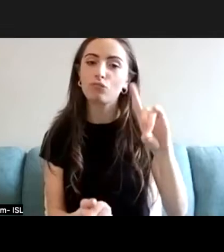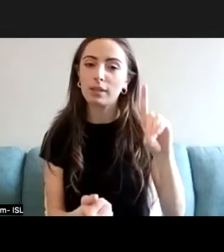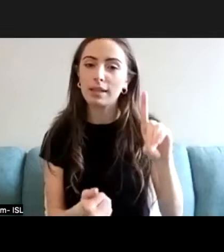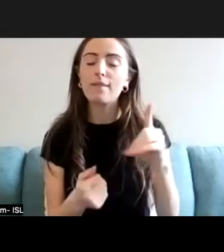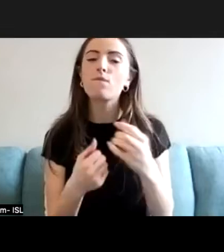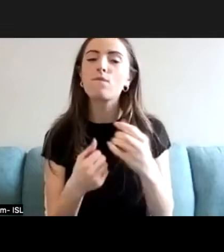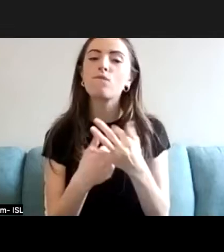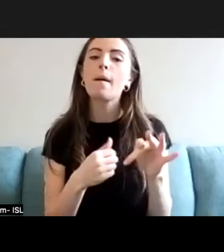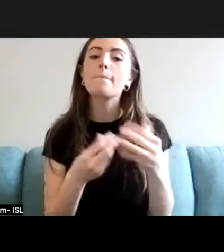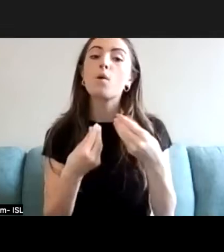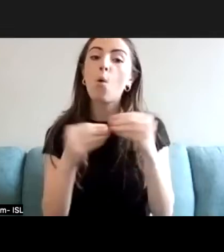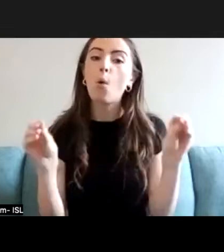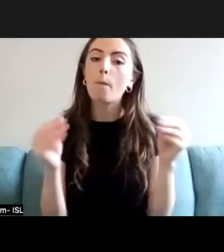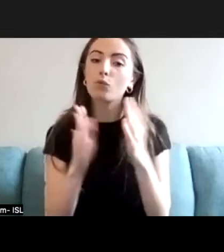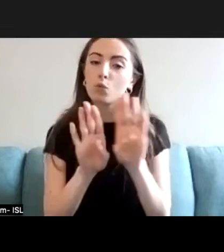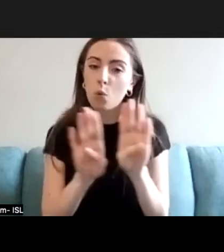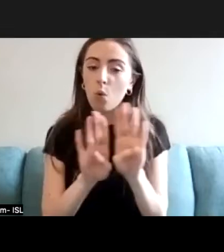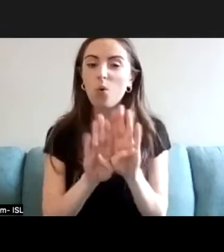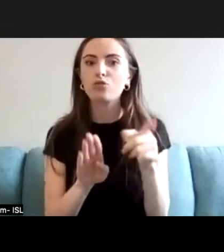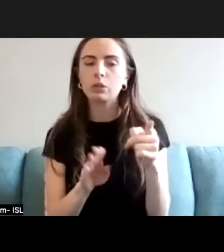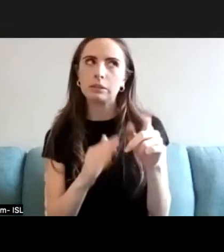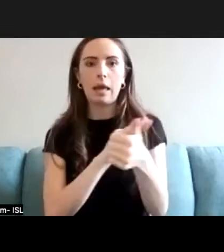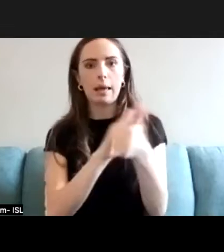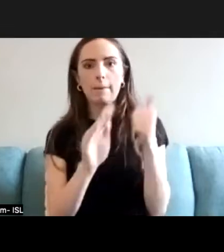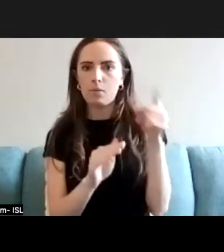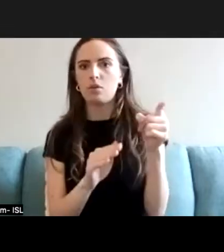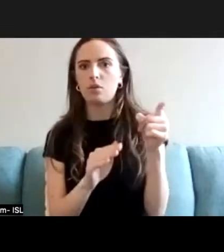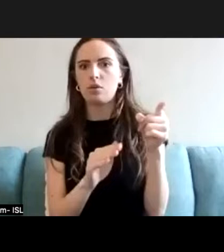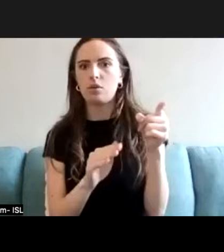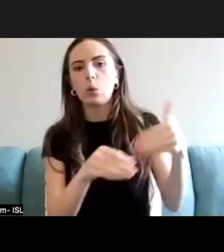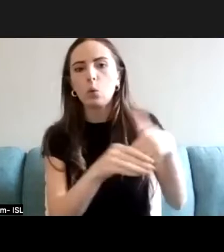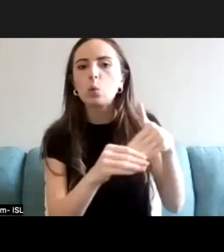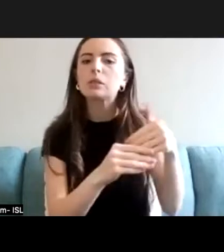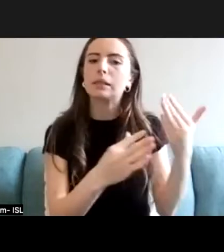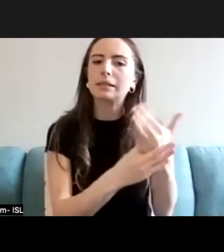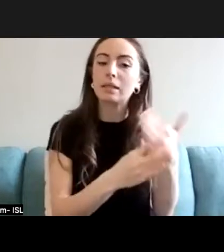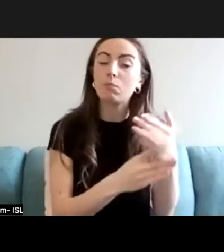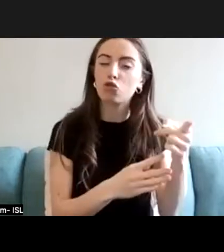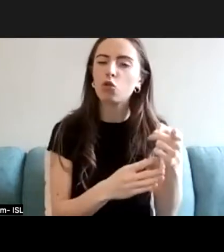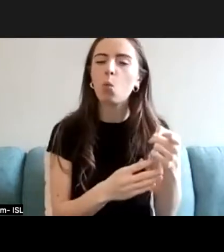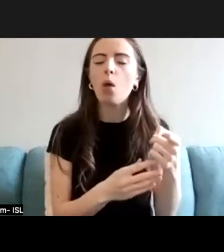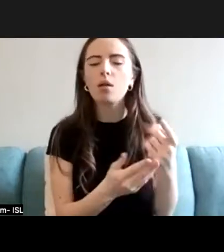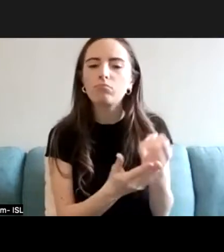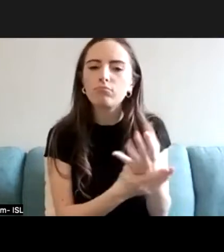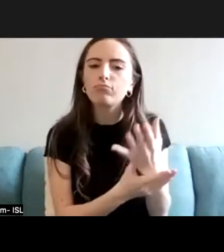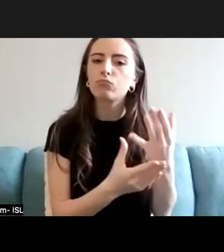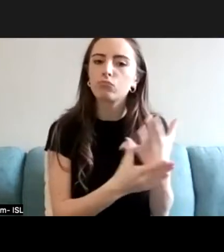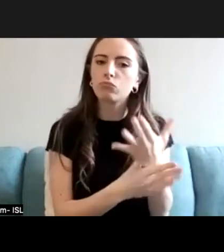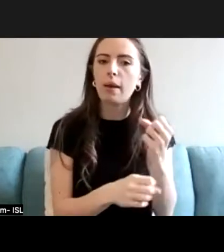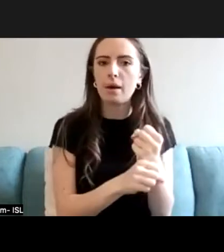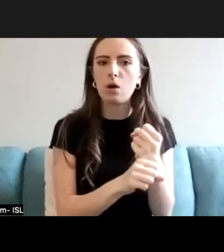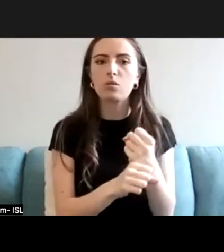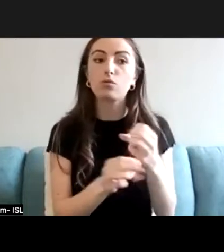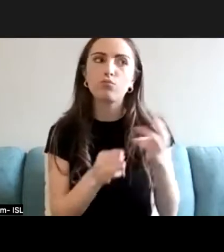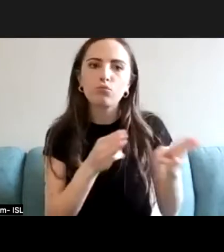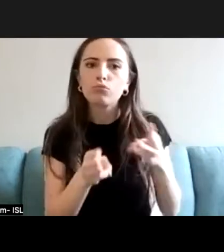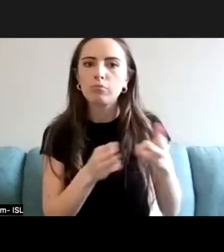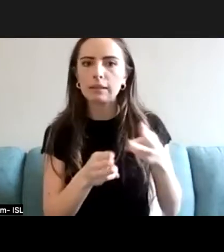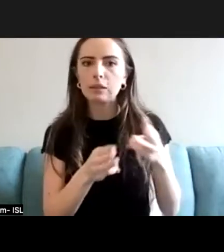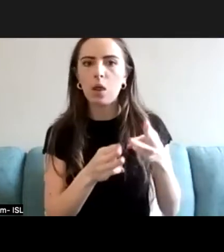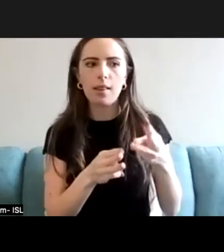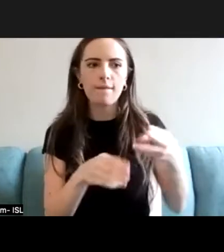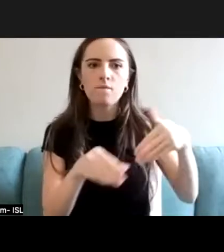in-house designer and expert in all things inclusion and accessibility. So she'll be sharing a little bit about the kind of practicalities about